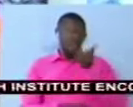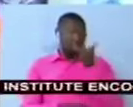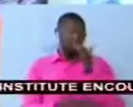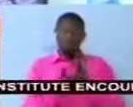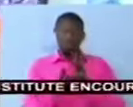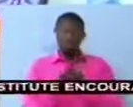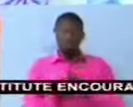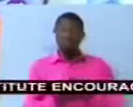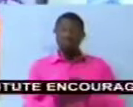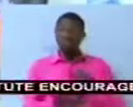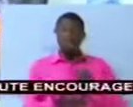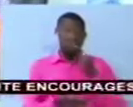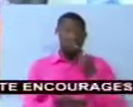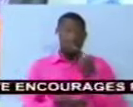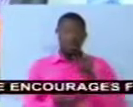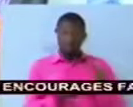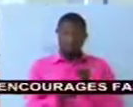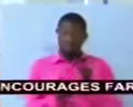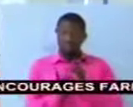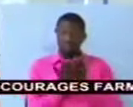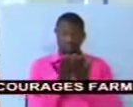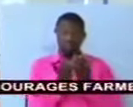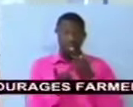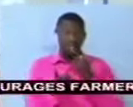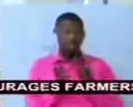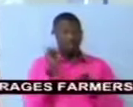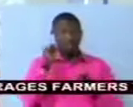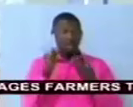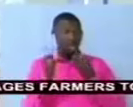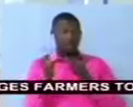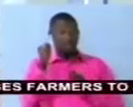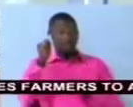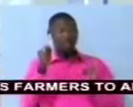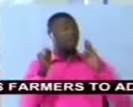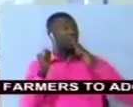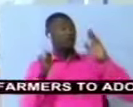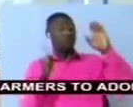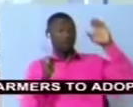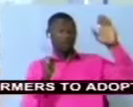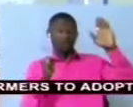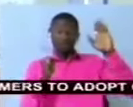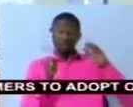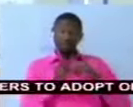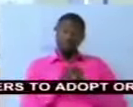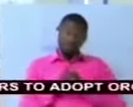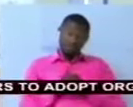so instead of you being hailed as a hero